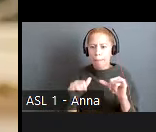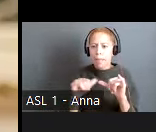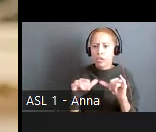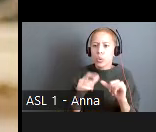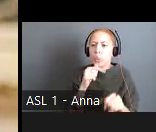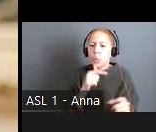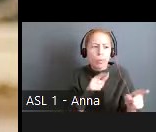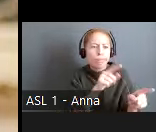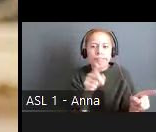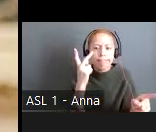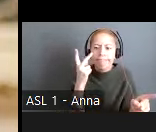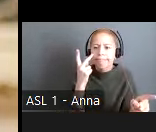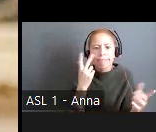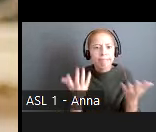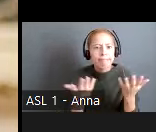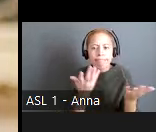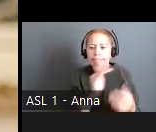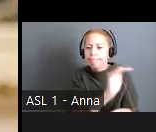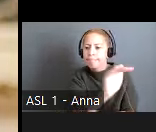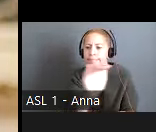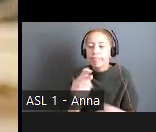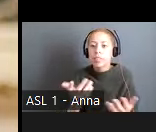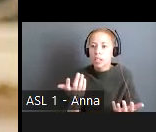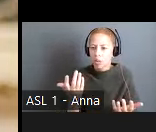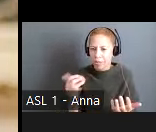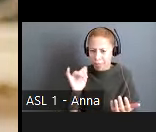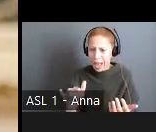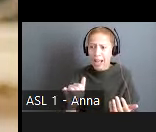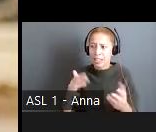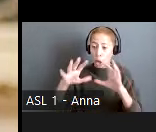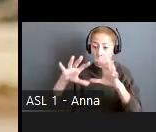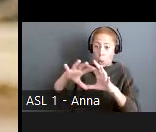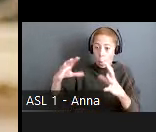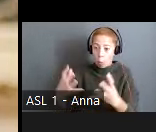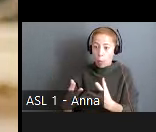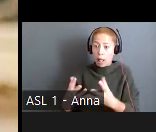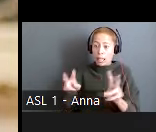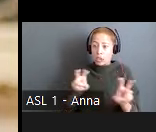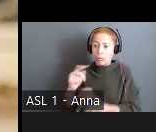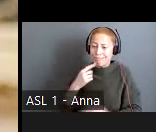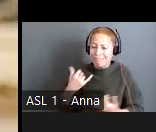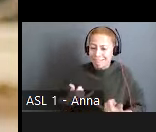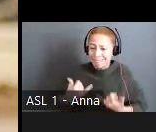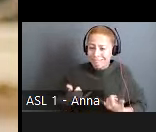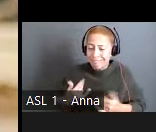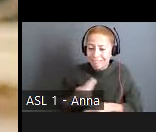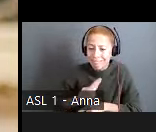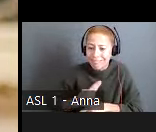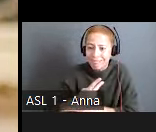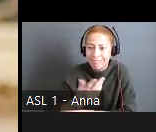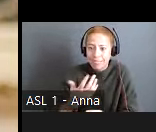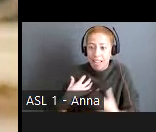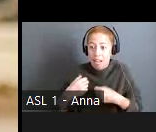I mean, this is one of the most pressing global issues on health and social care.